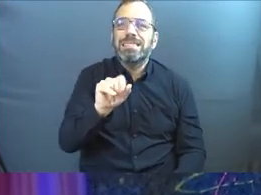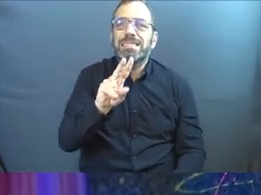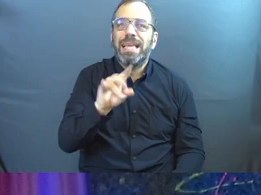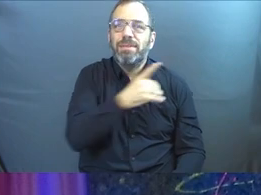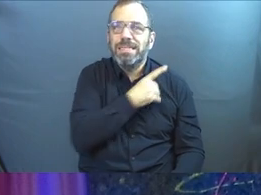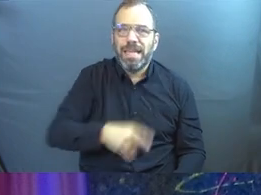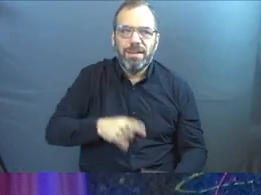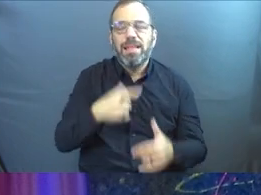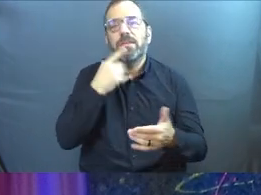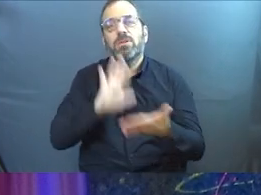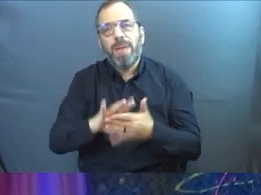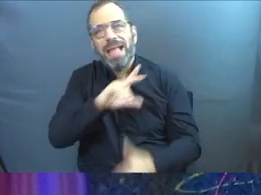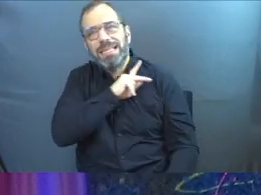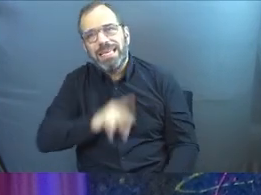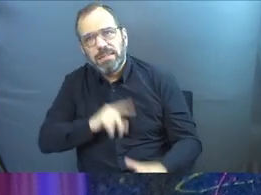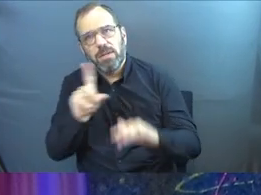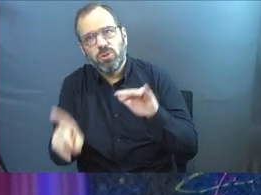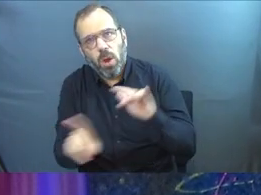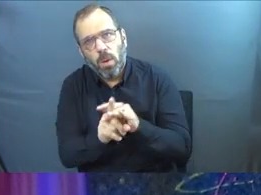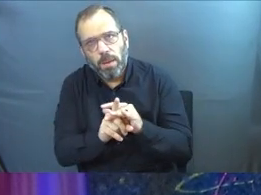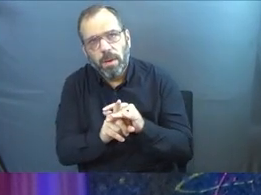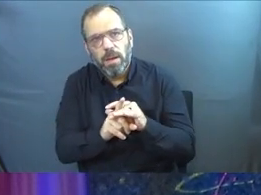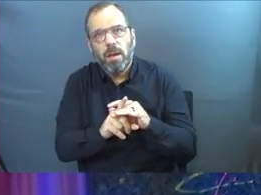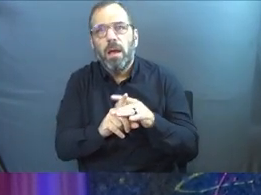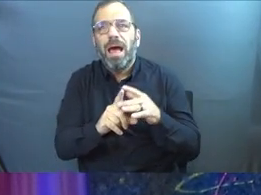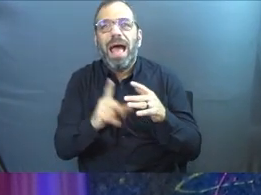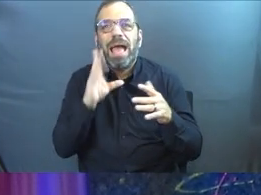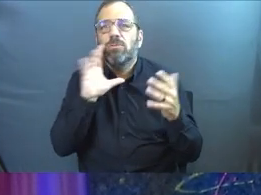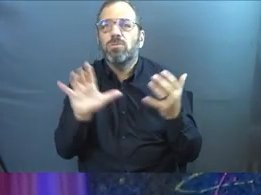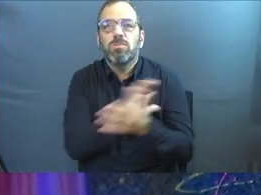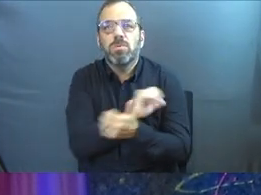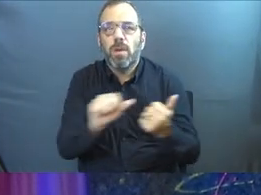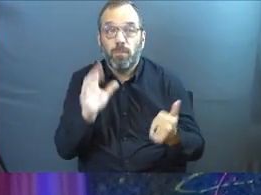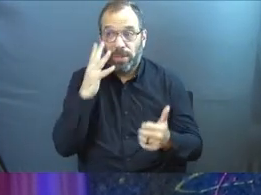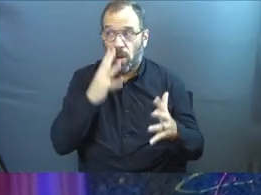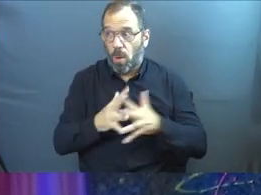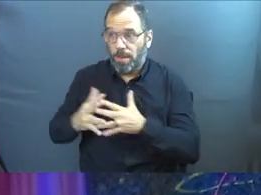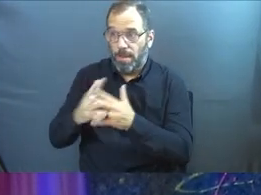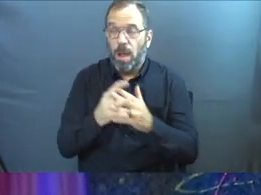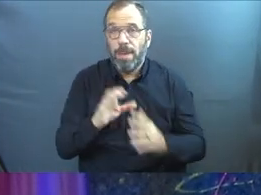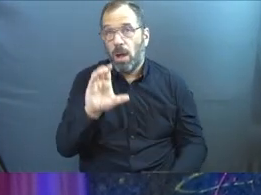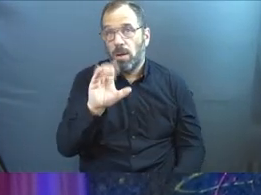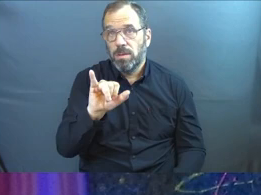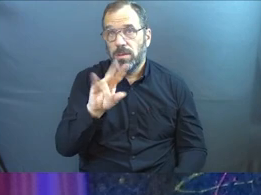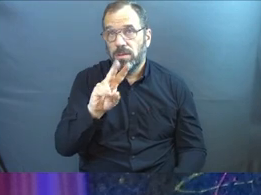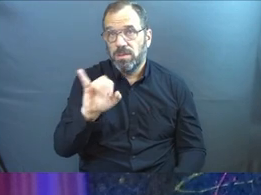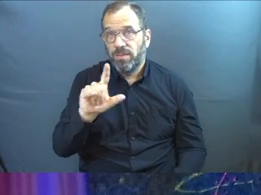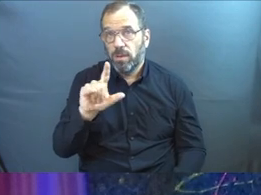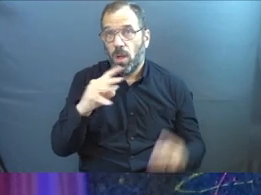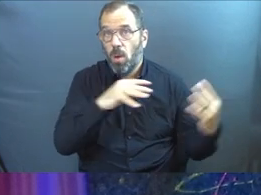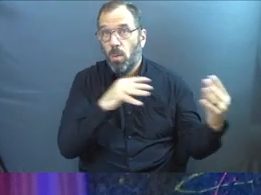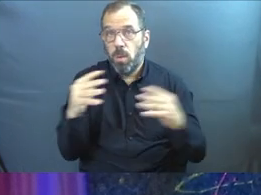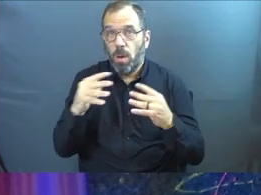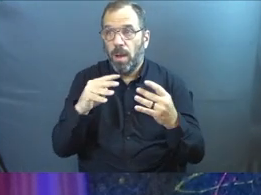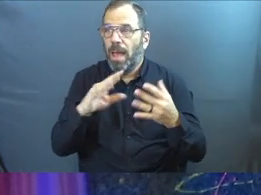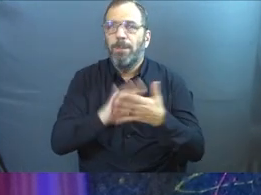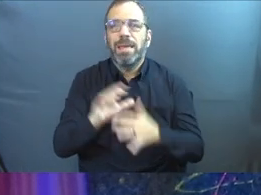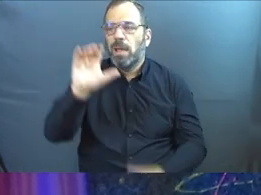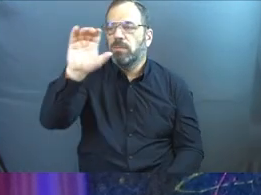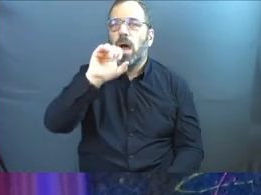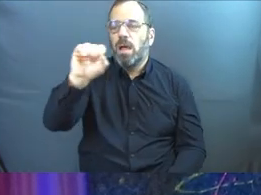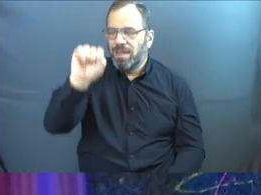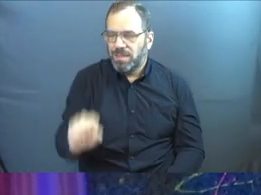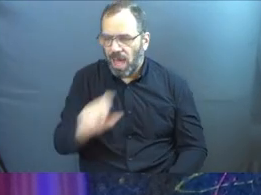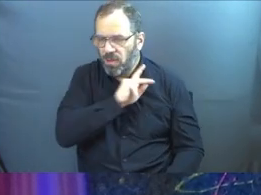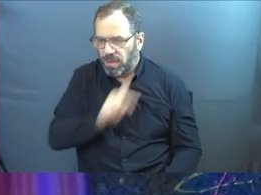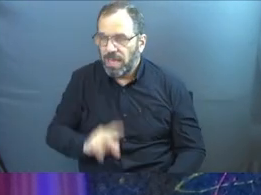bad kings that come. And they break. We know something here in America about civil war. And it becomes the southern kingdom